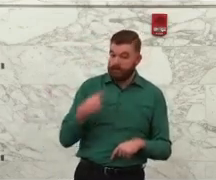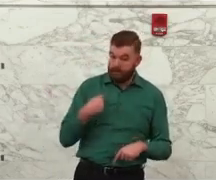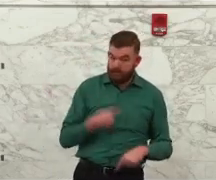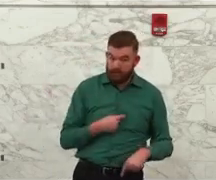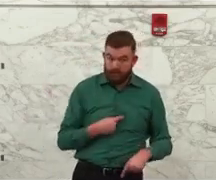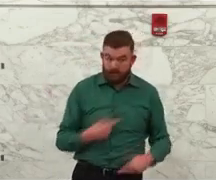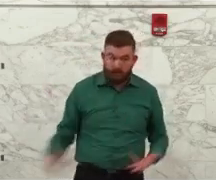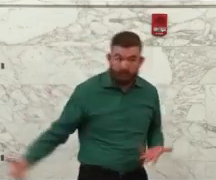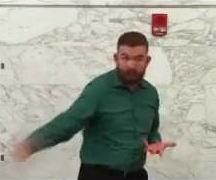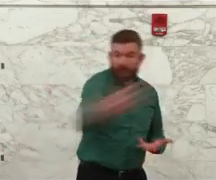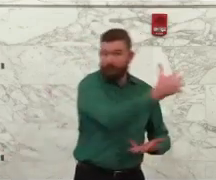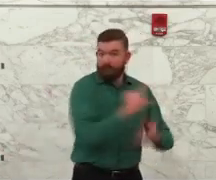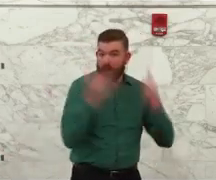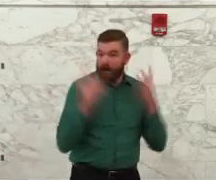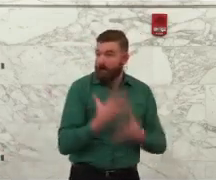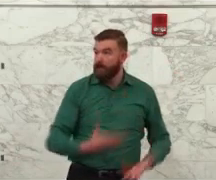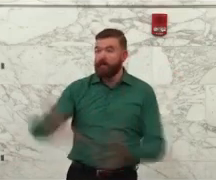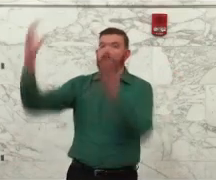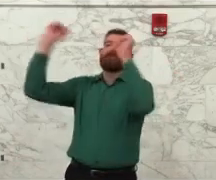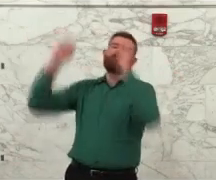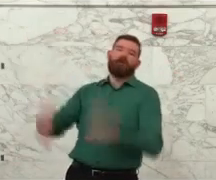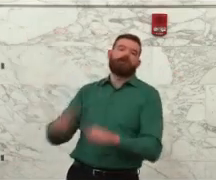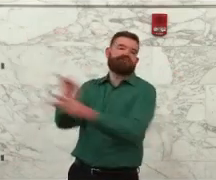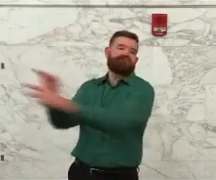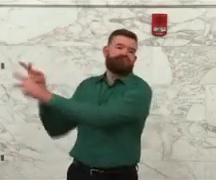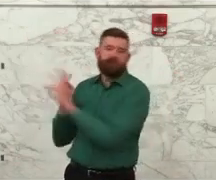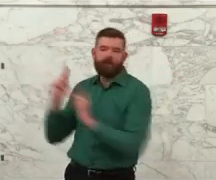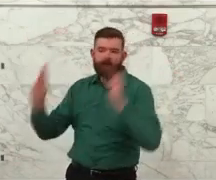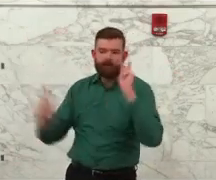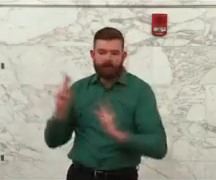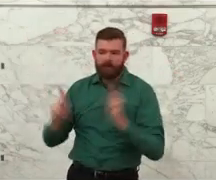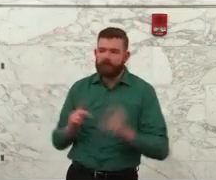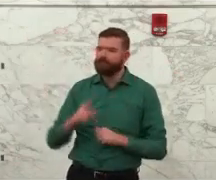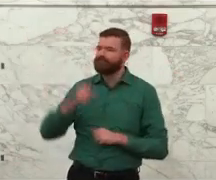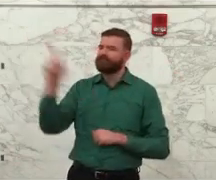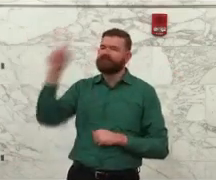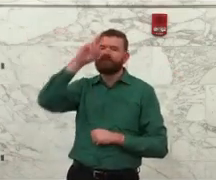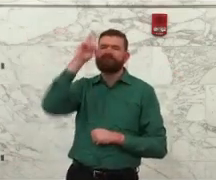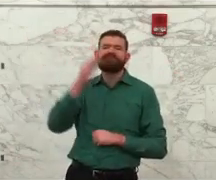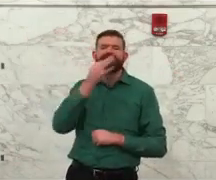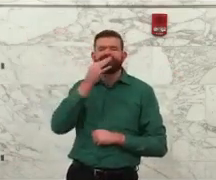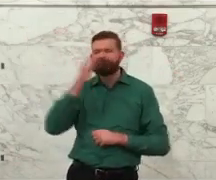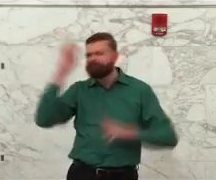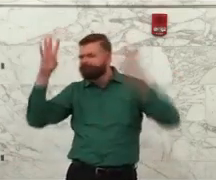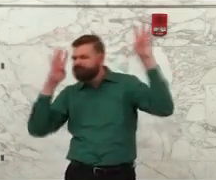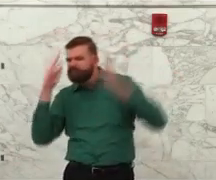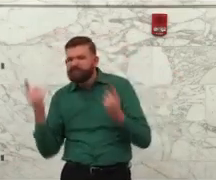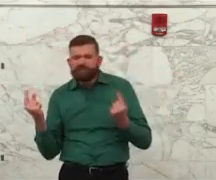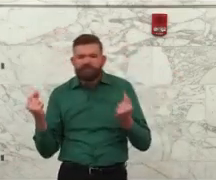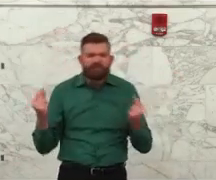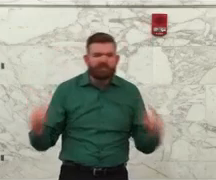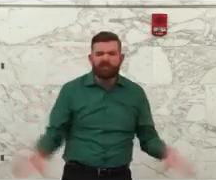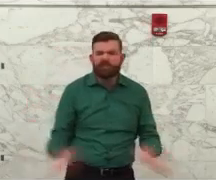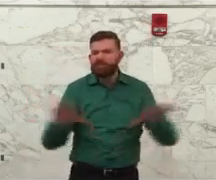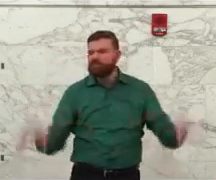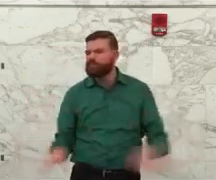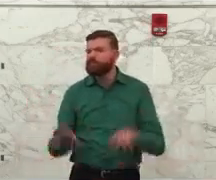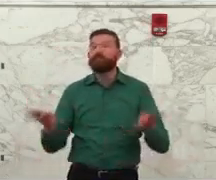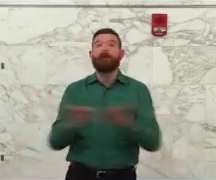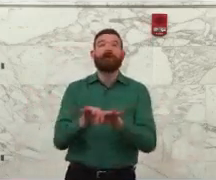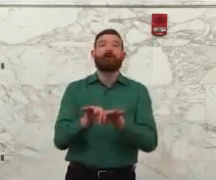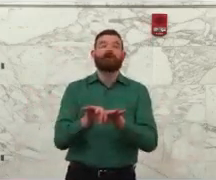They're extraordinarily innovative in that regard, but we have to get the supplies. So we're going to conclude.